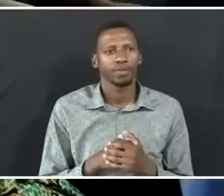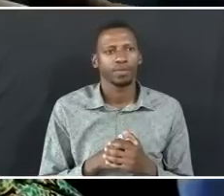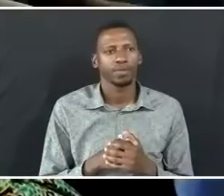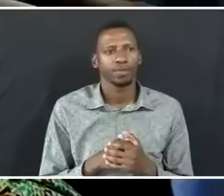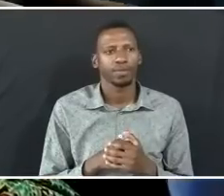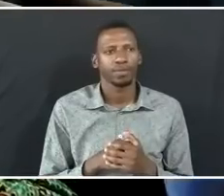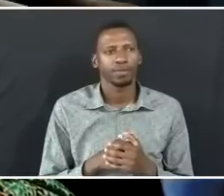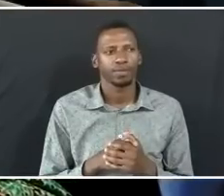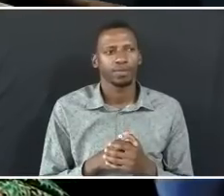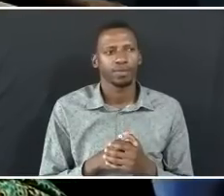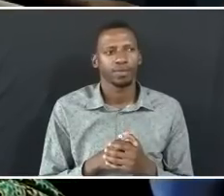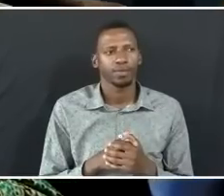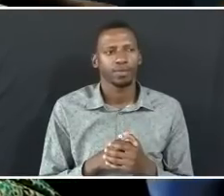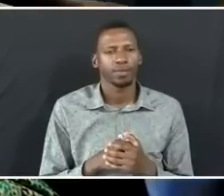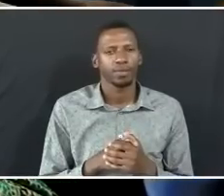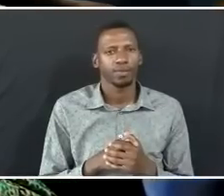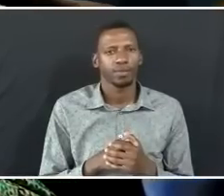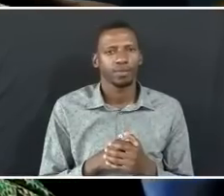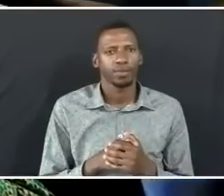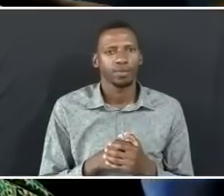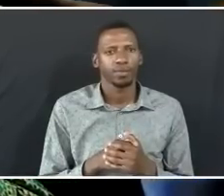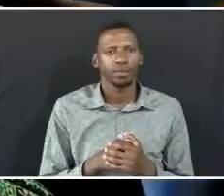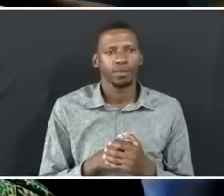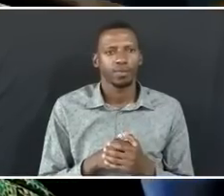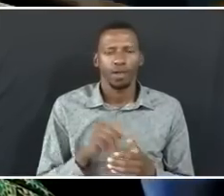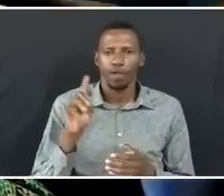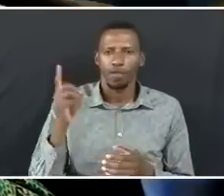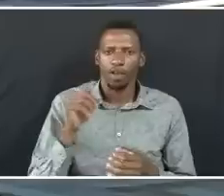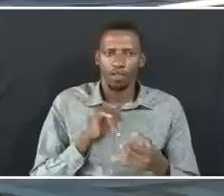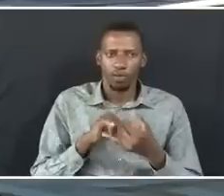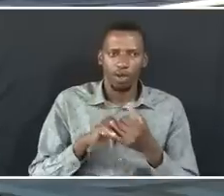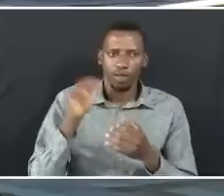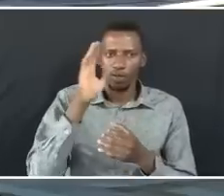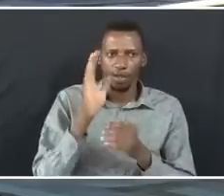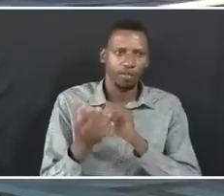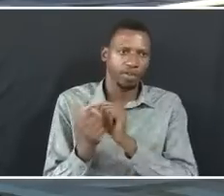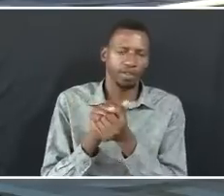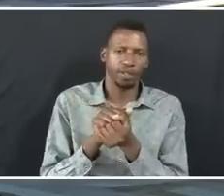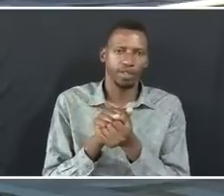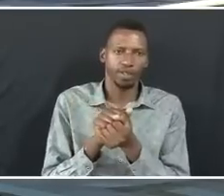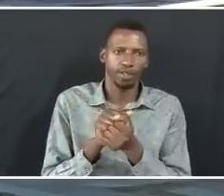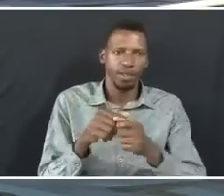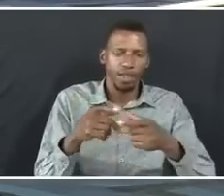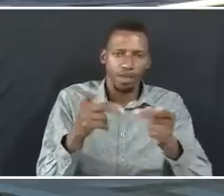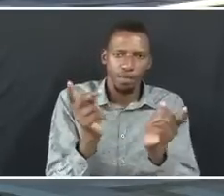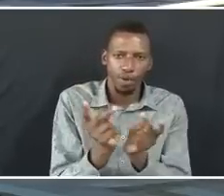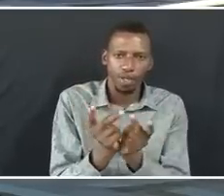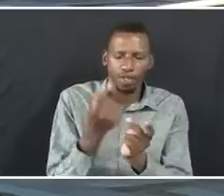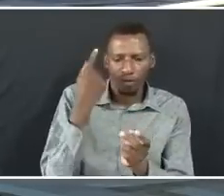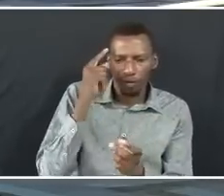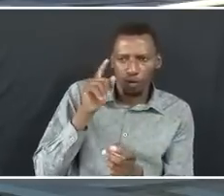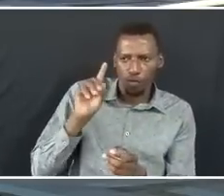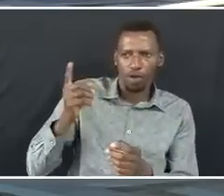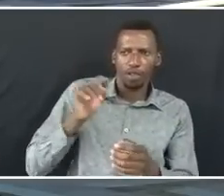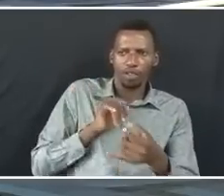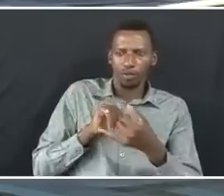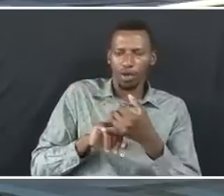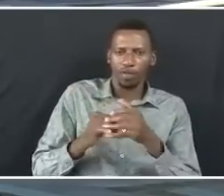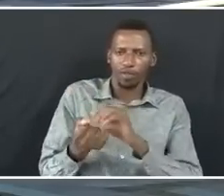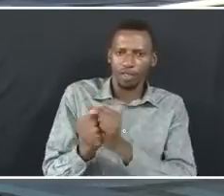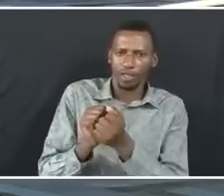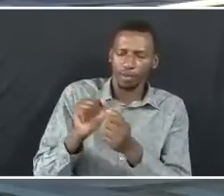Mikai Kiloki. Mikai cannot be changed. The place of Mikai cannot be